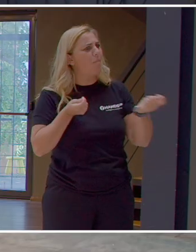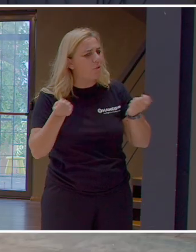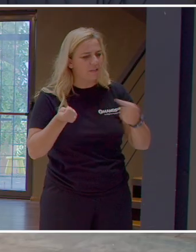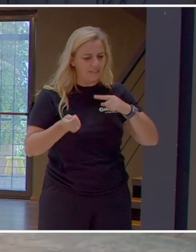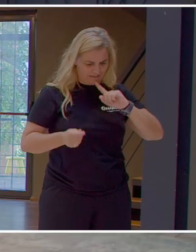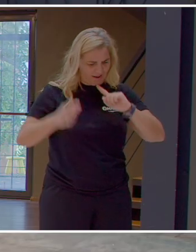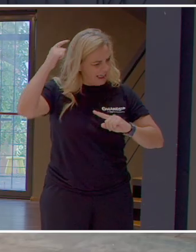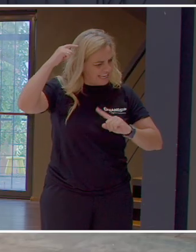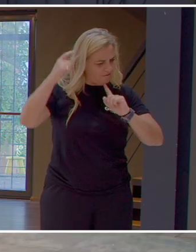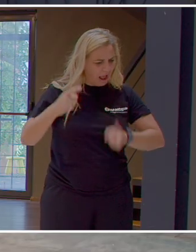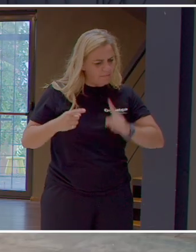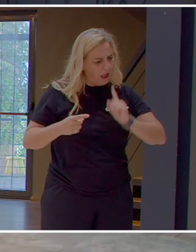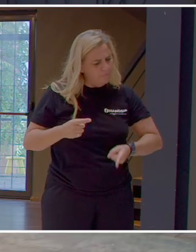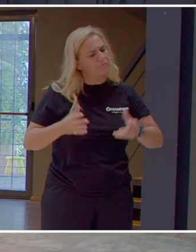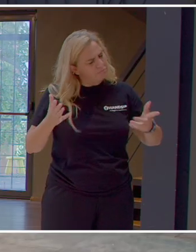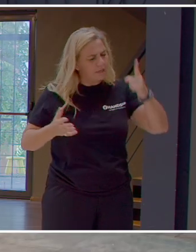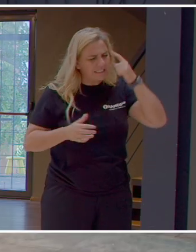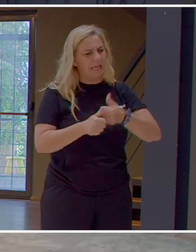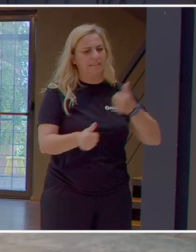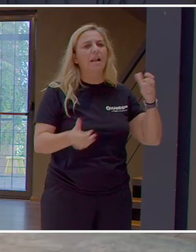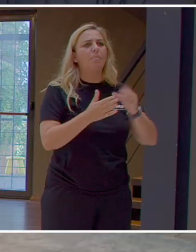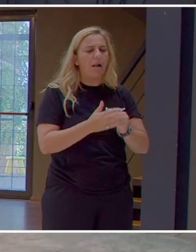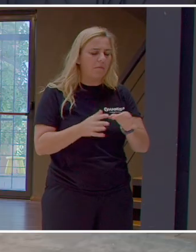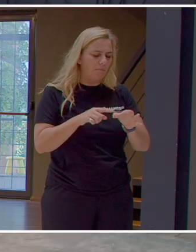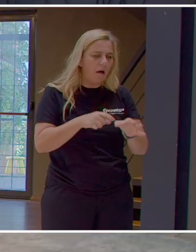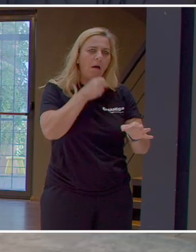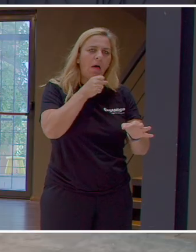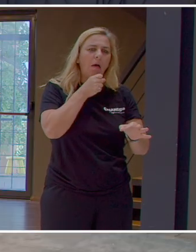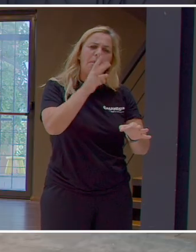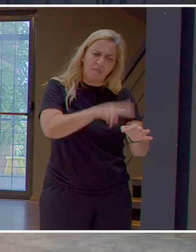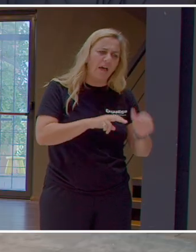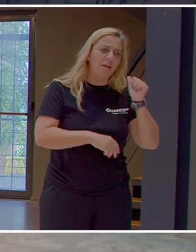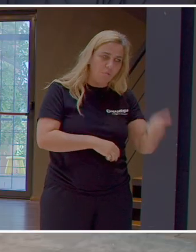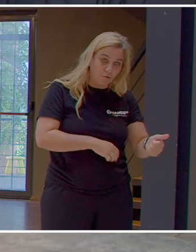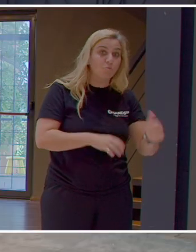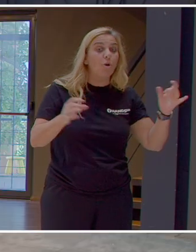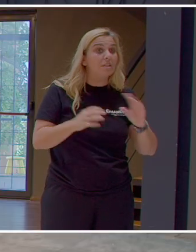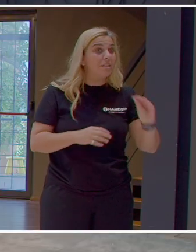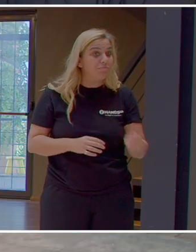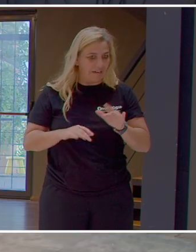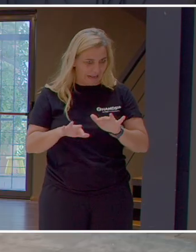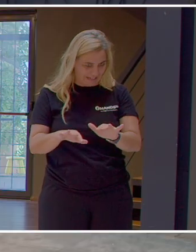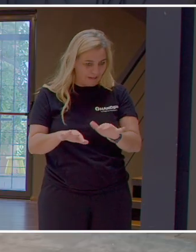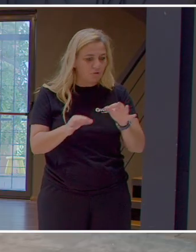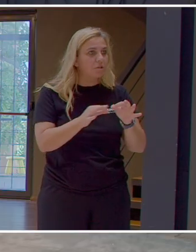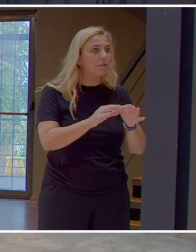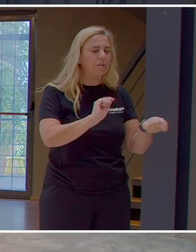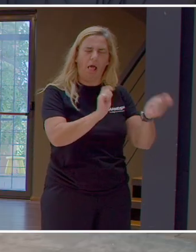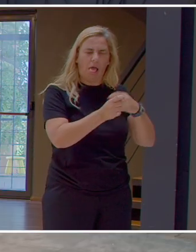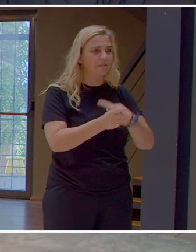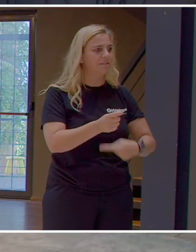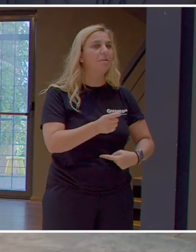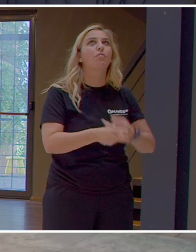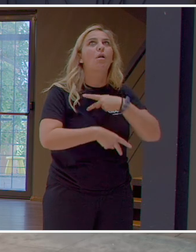They die when they get old and don't mess up in our body. But when you have cancer, they go rogue. They just